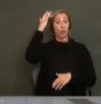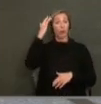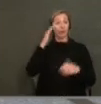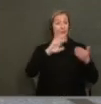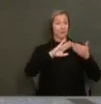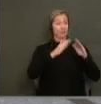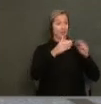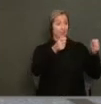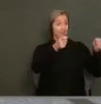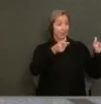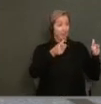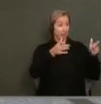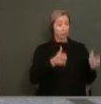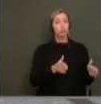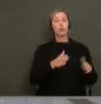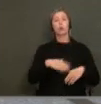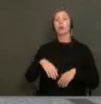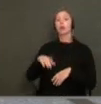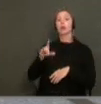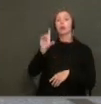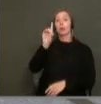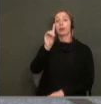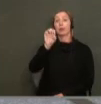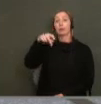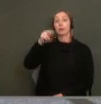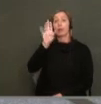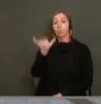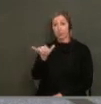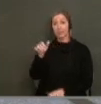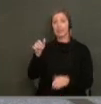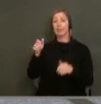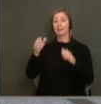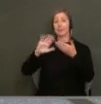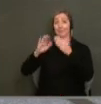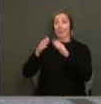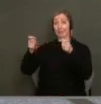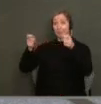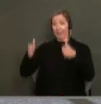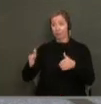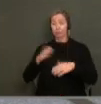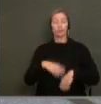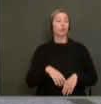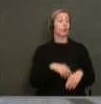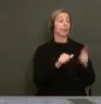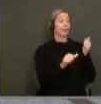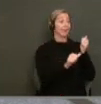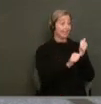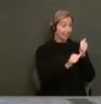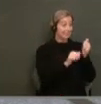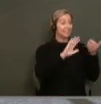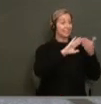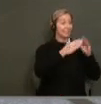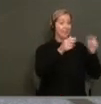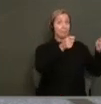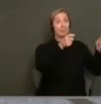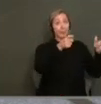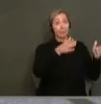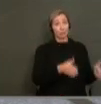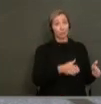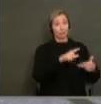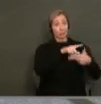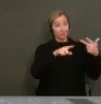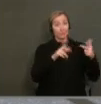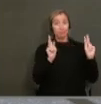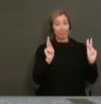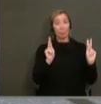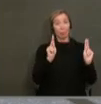manager and the deputy city manager and an assistant city manager with us today. That means, that he just walked into the room. You can't